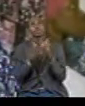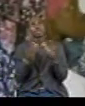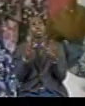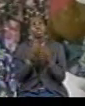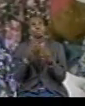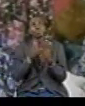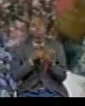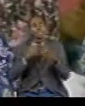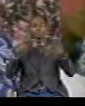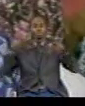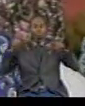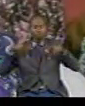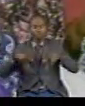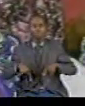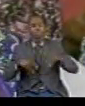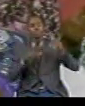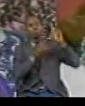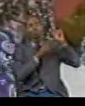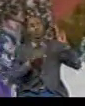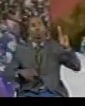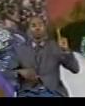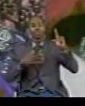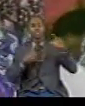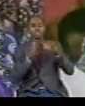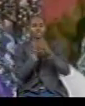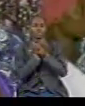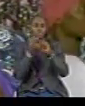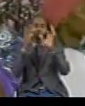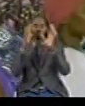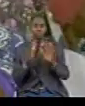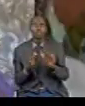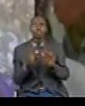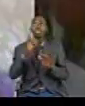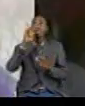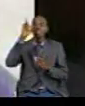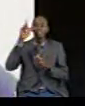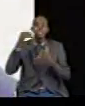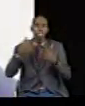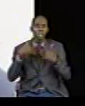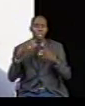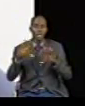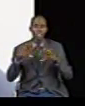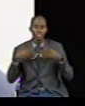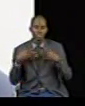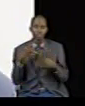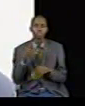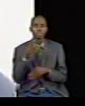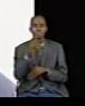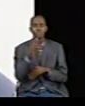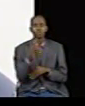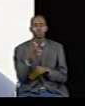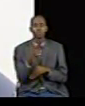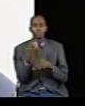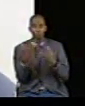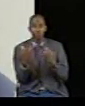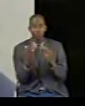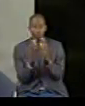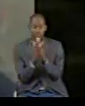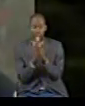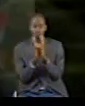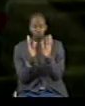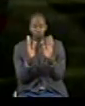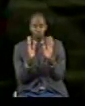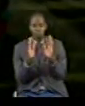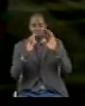and Savior. He has accepted you. Let me pray with you now, Father, in the name